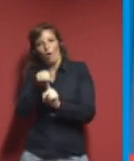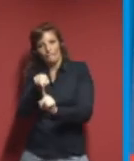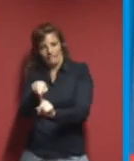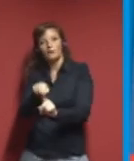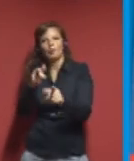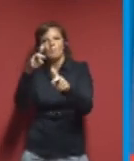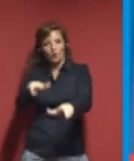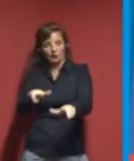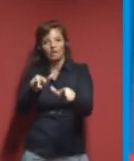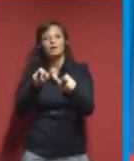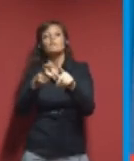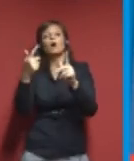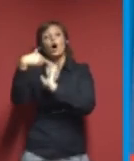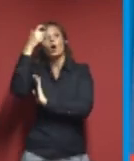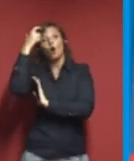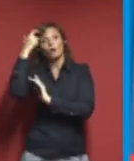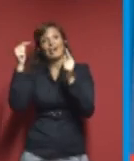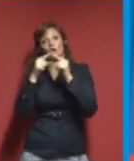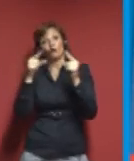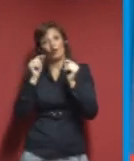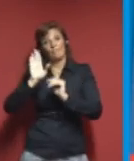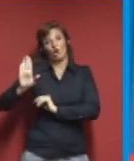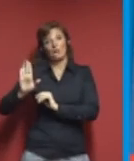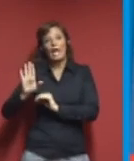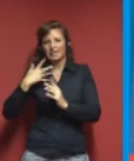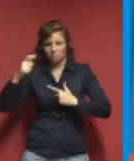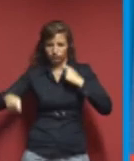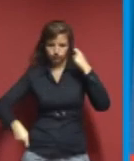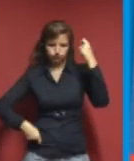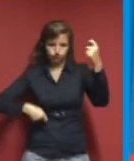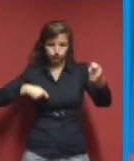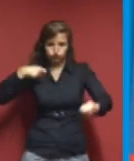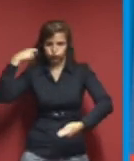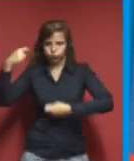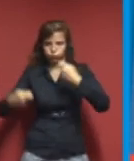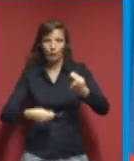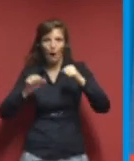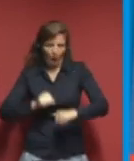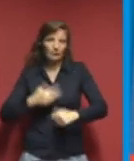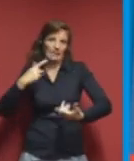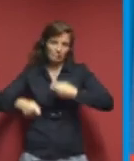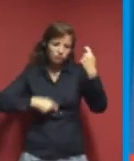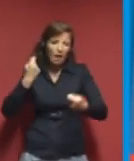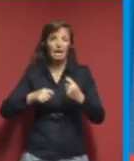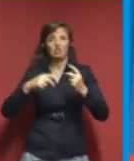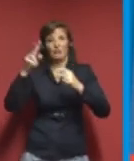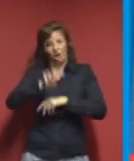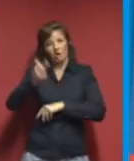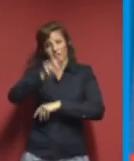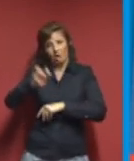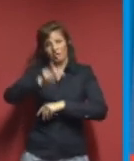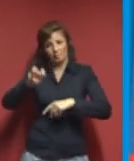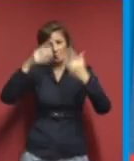Japanese government probably would have spent millions and millions of dollars to do. These guys did for tens of thousands of dollars, and it's super